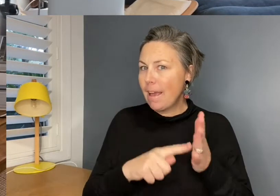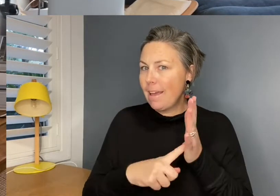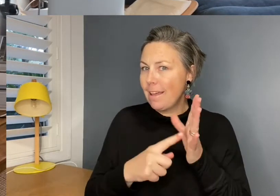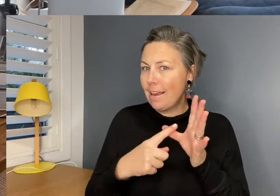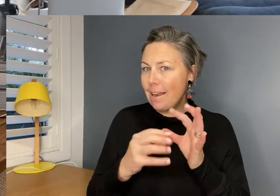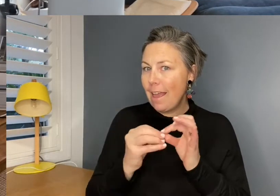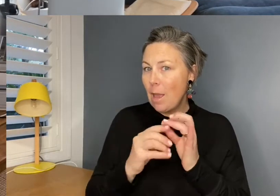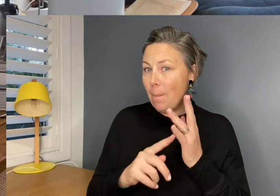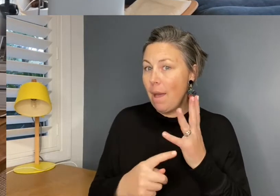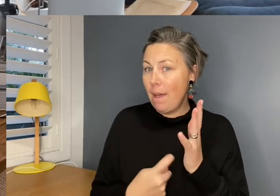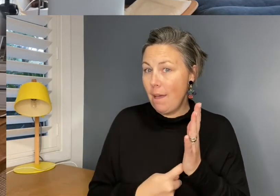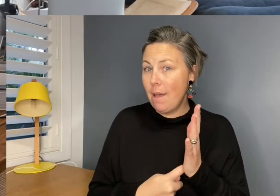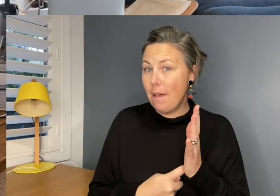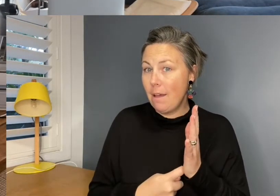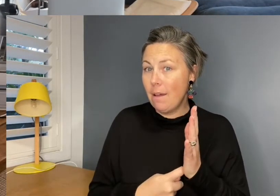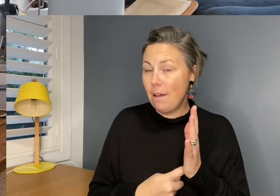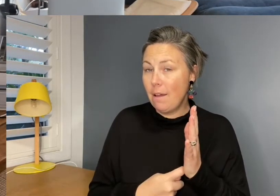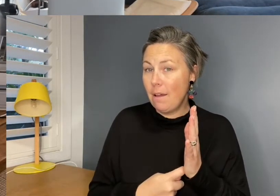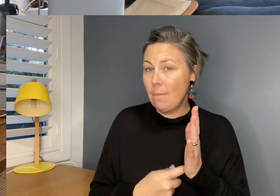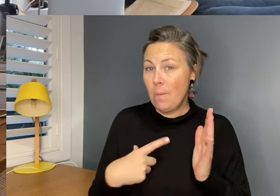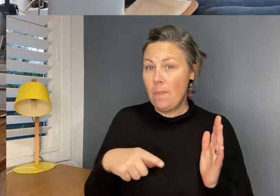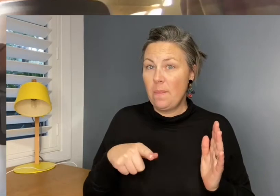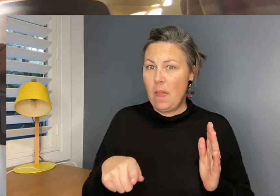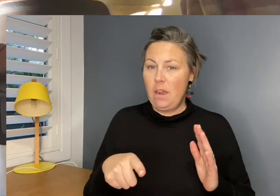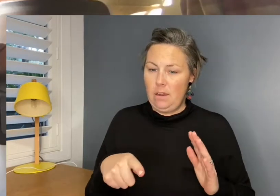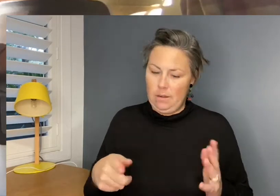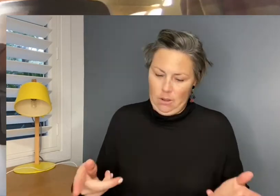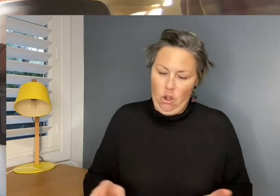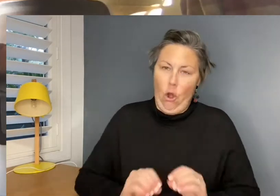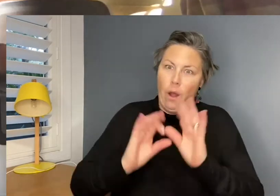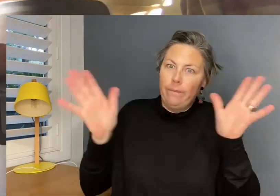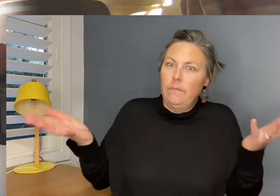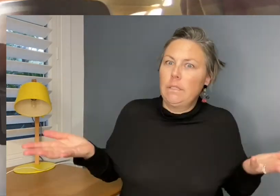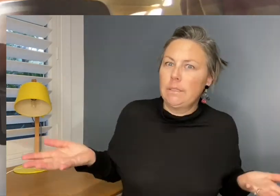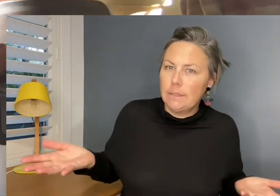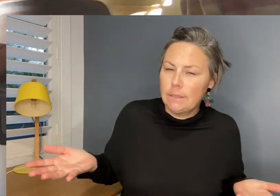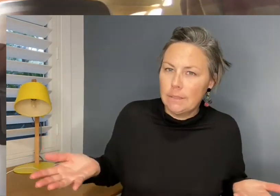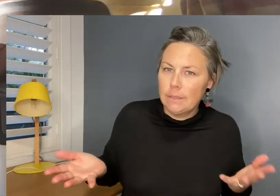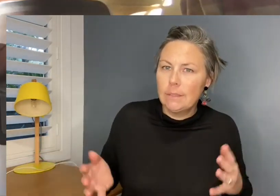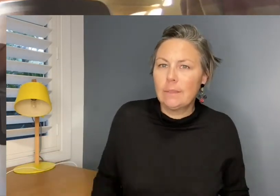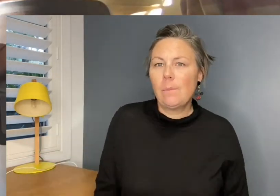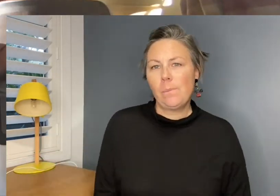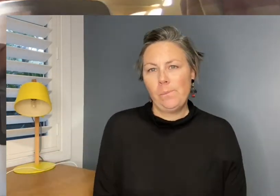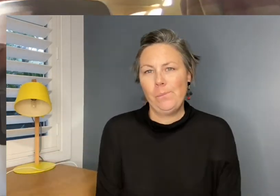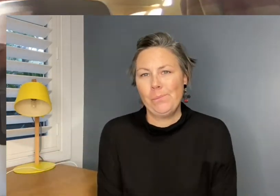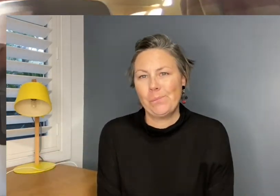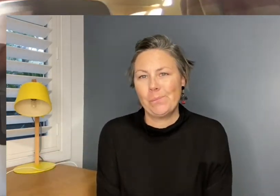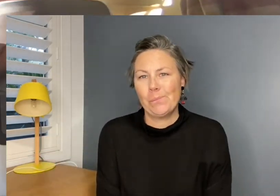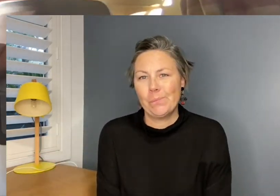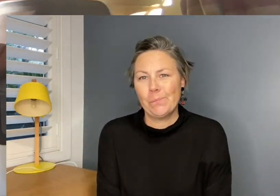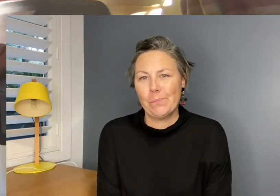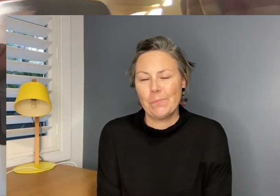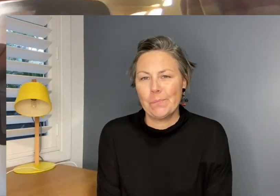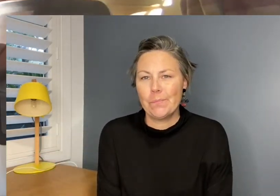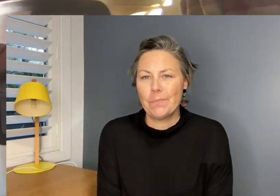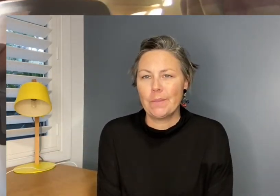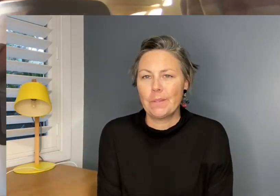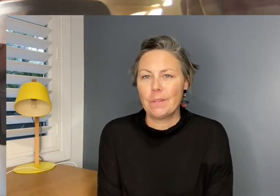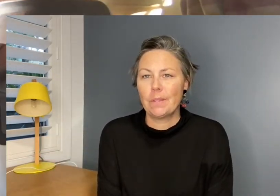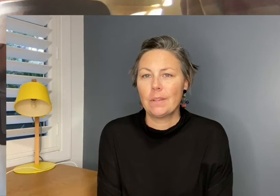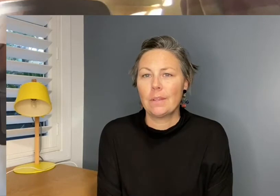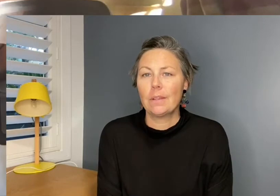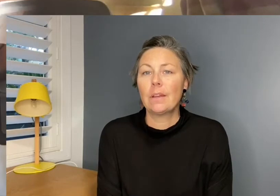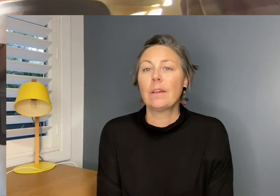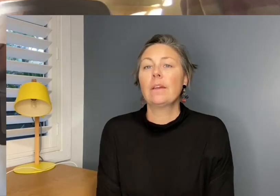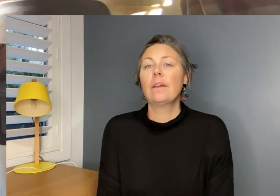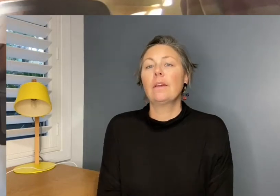into labour, because, by that stage it was obvious. And let me just add that